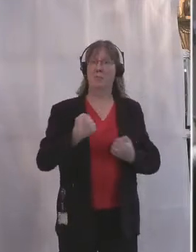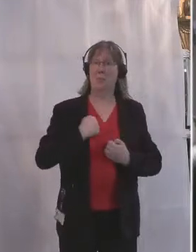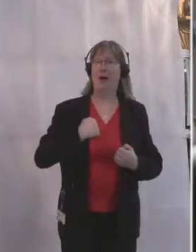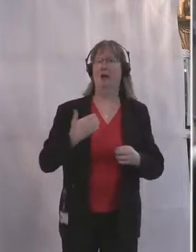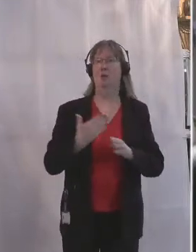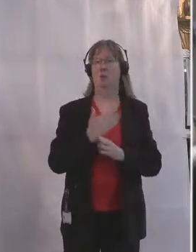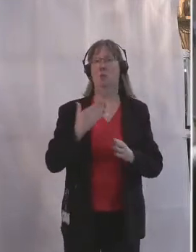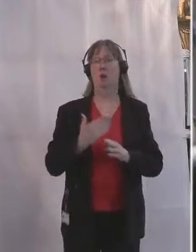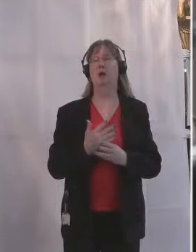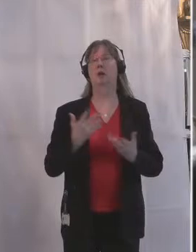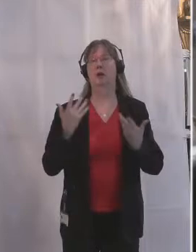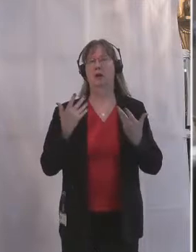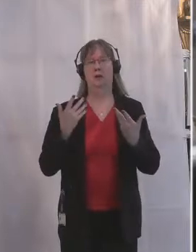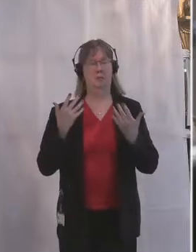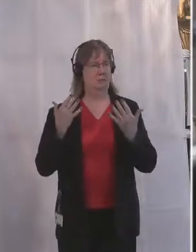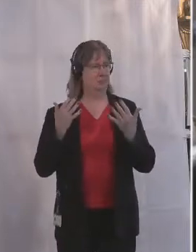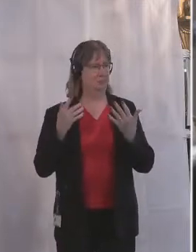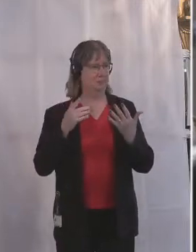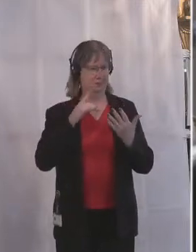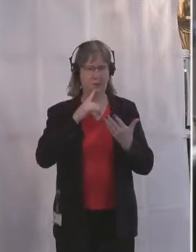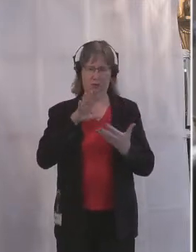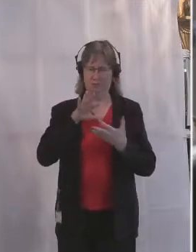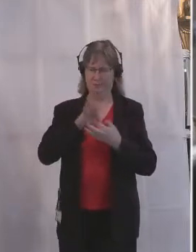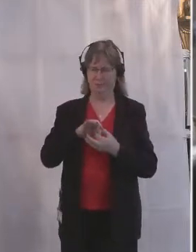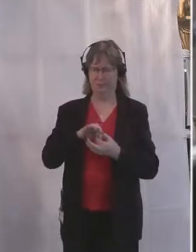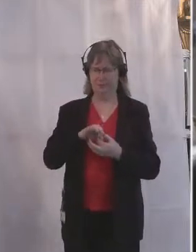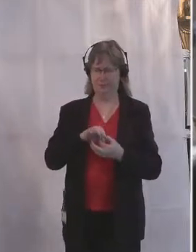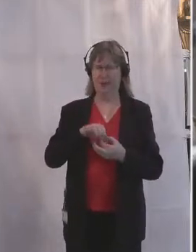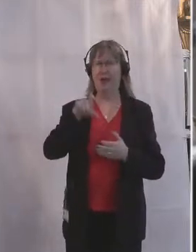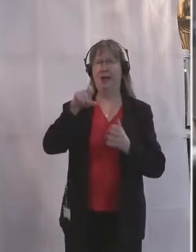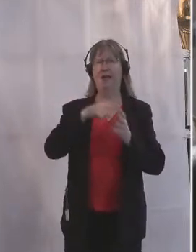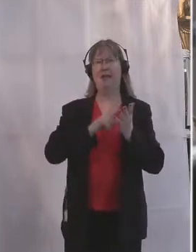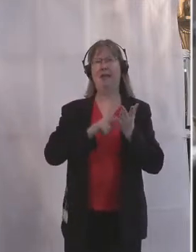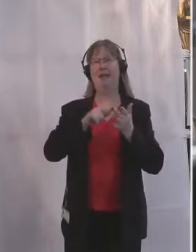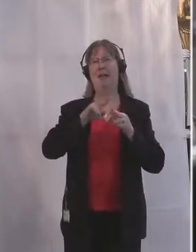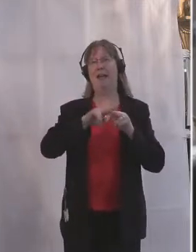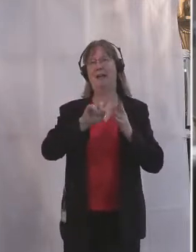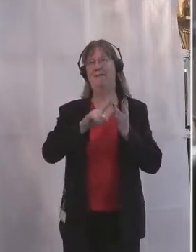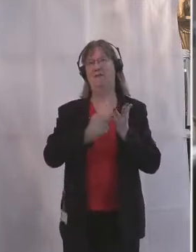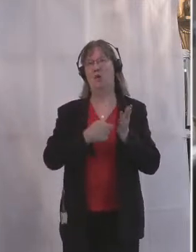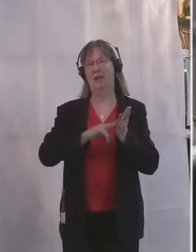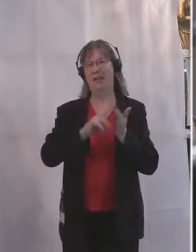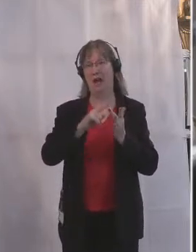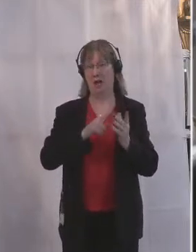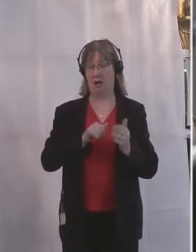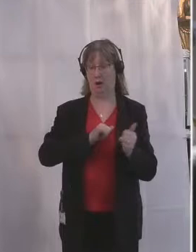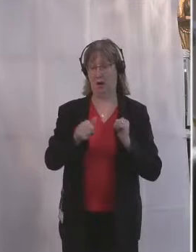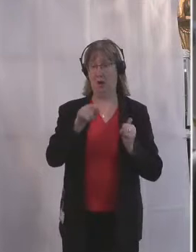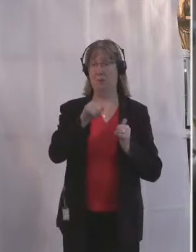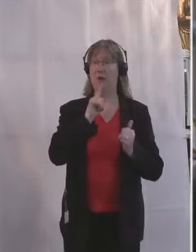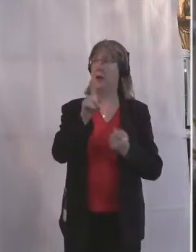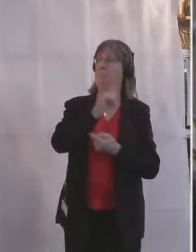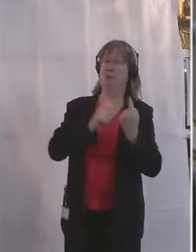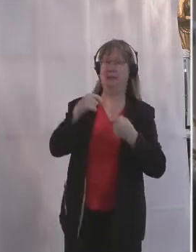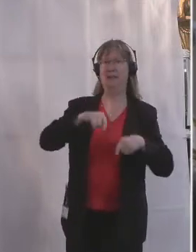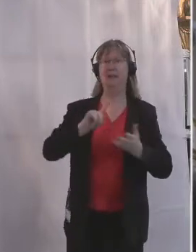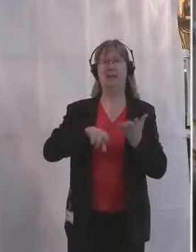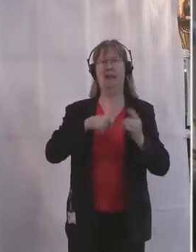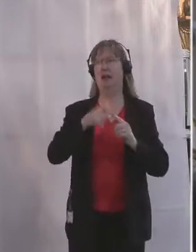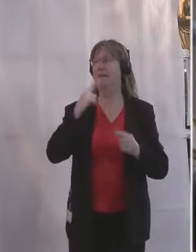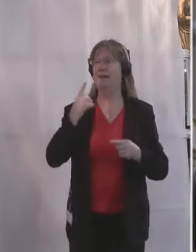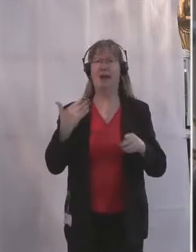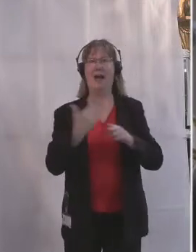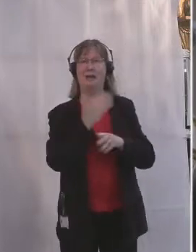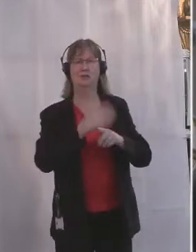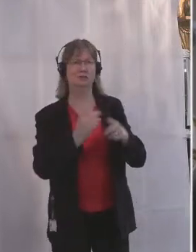where we were engaging with a company from California. We had a big meeting in the UK. And at the end, they kind of like came up with all these actions. There was a